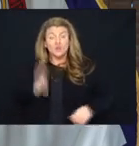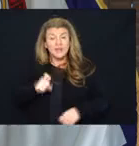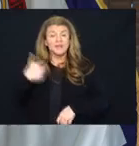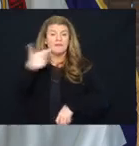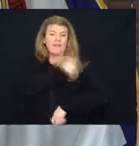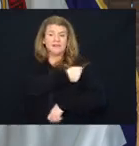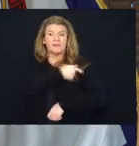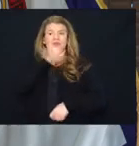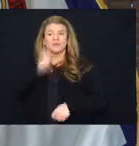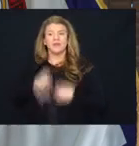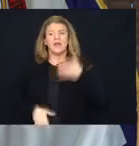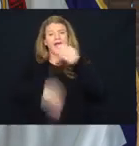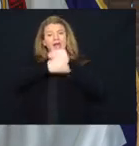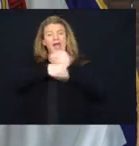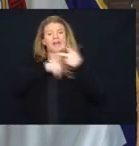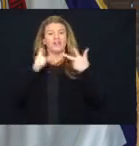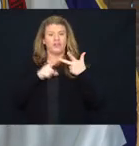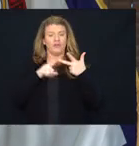should be boosted.